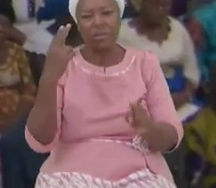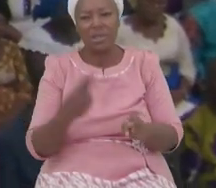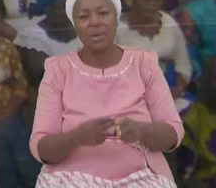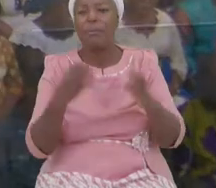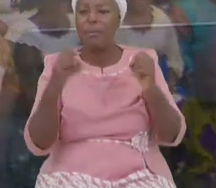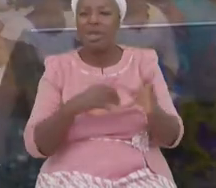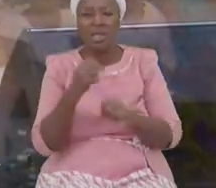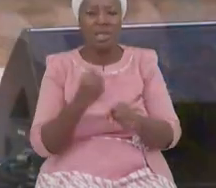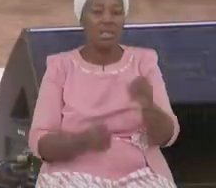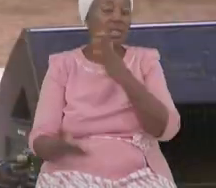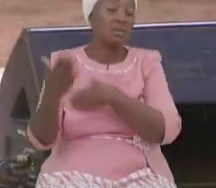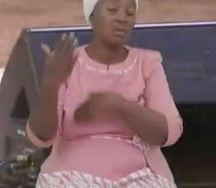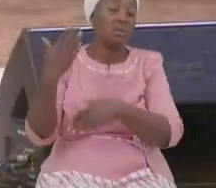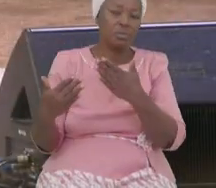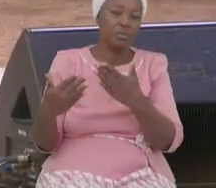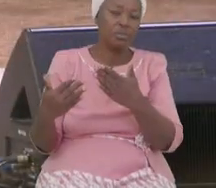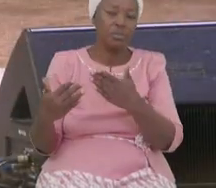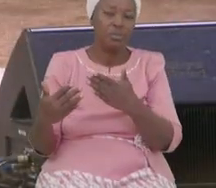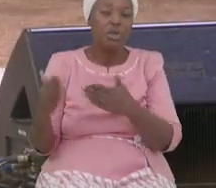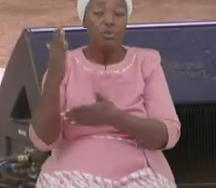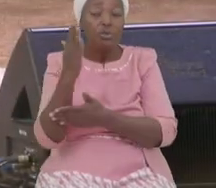Many years ago,